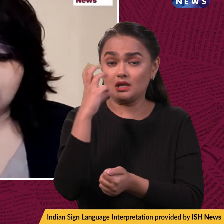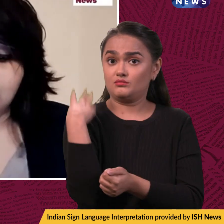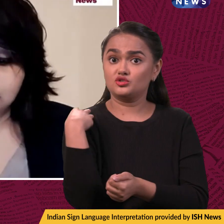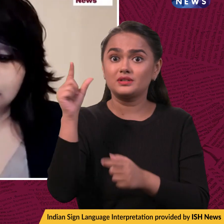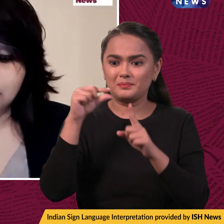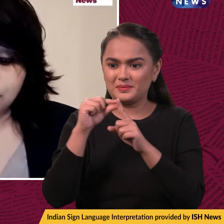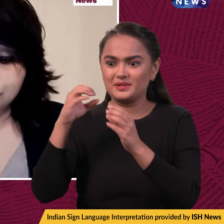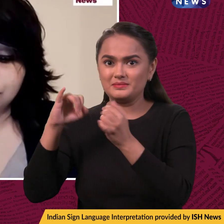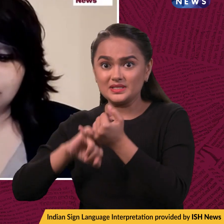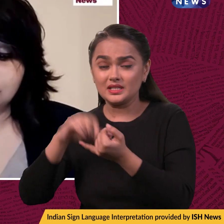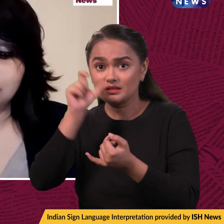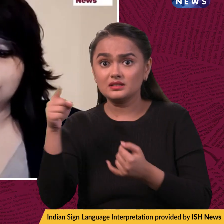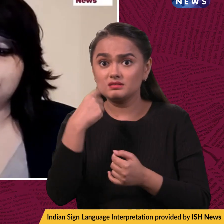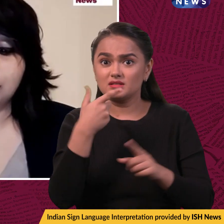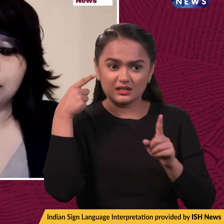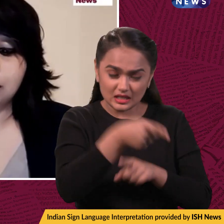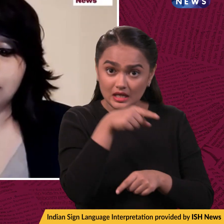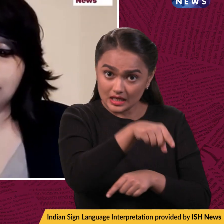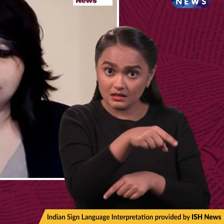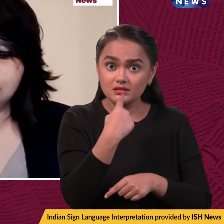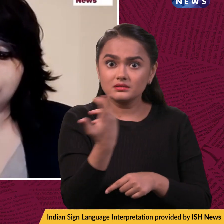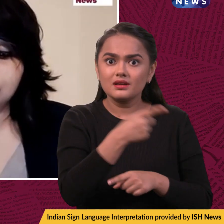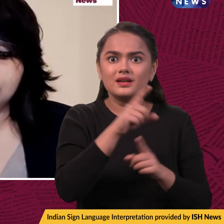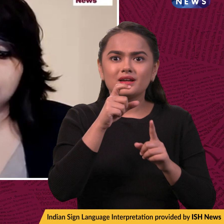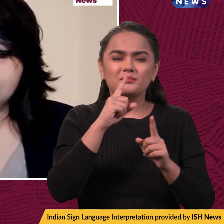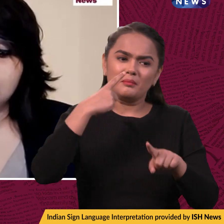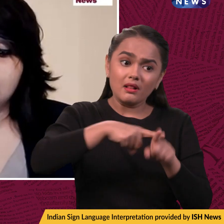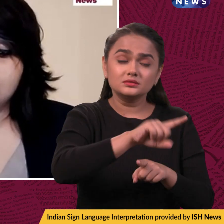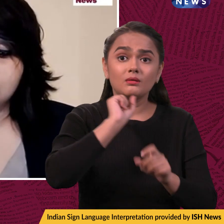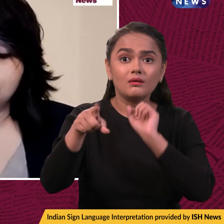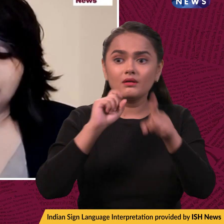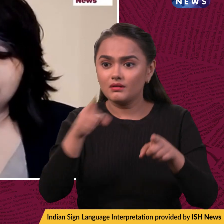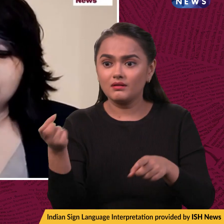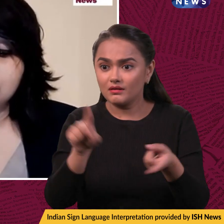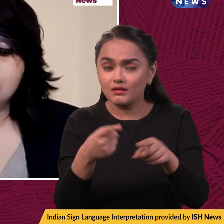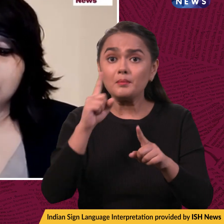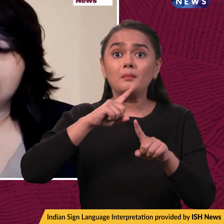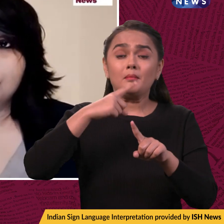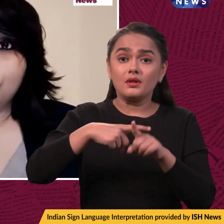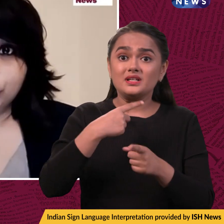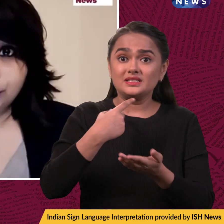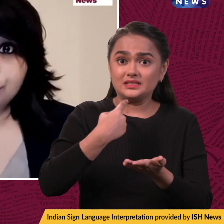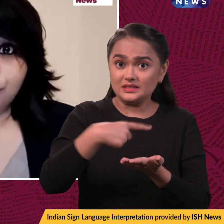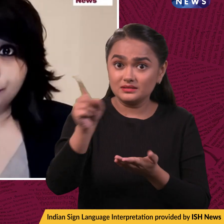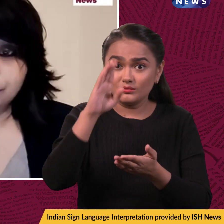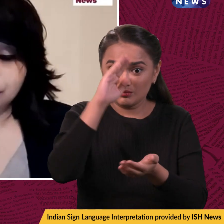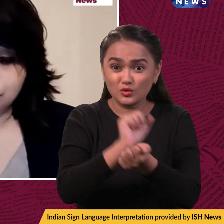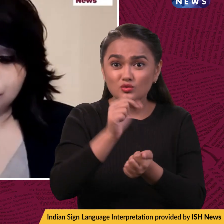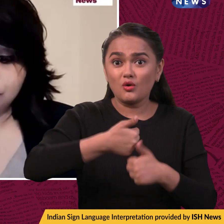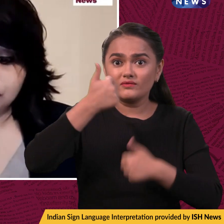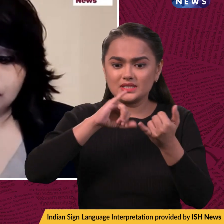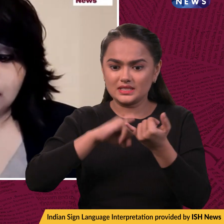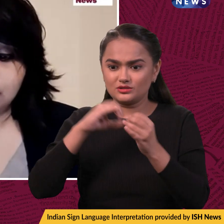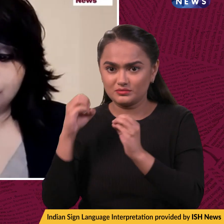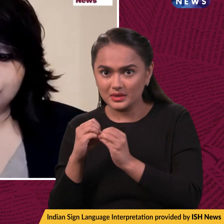Singh had alleged that Anil Deshmukh had directed suspended police officer